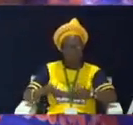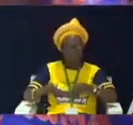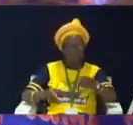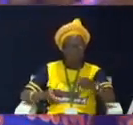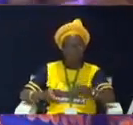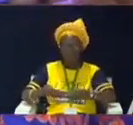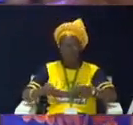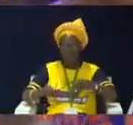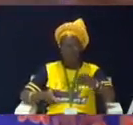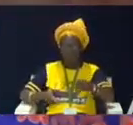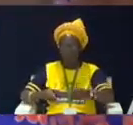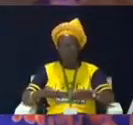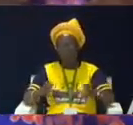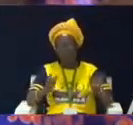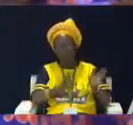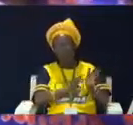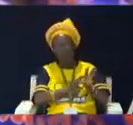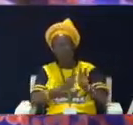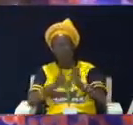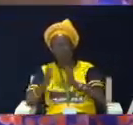Reign,